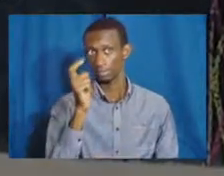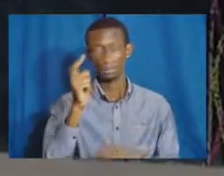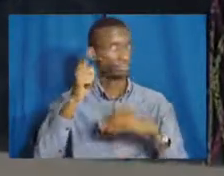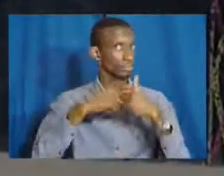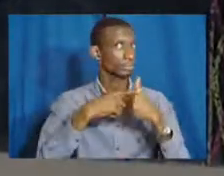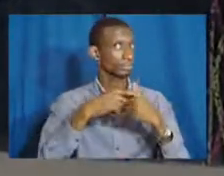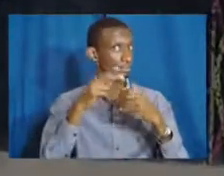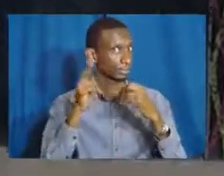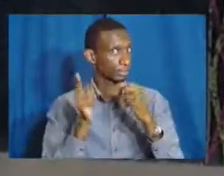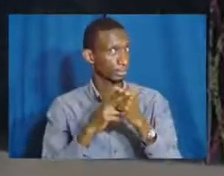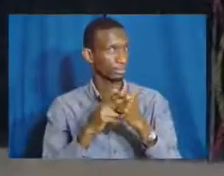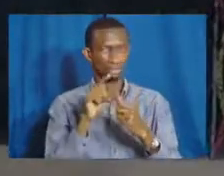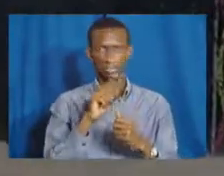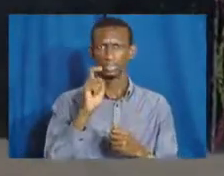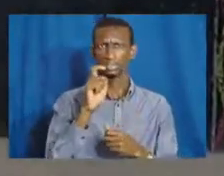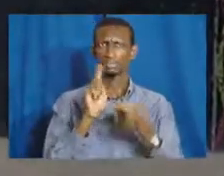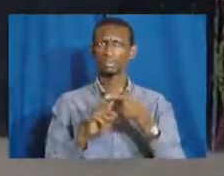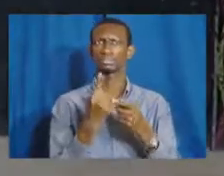x plus 1 equals 0.